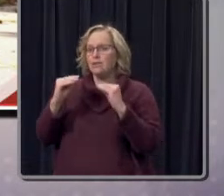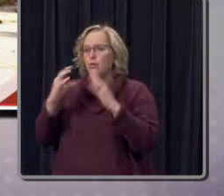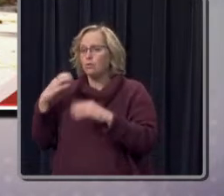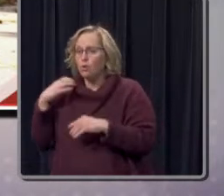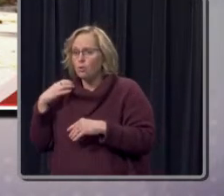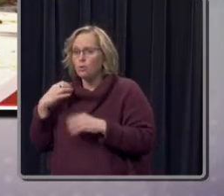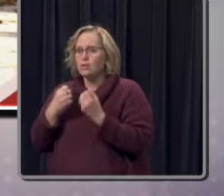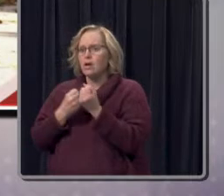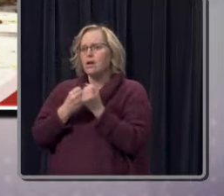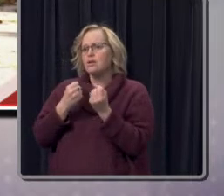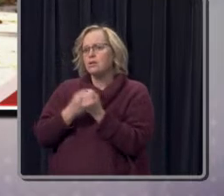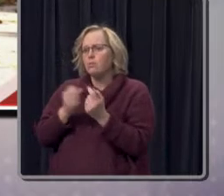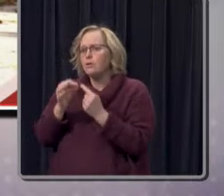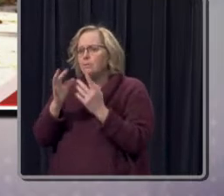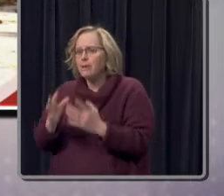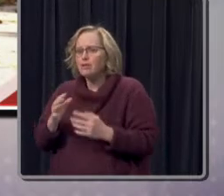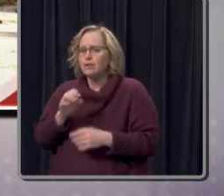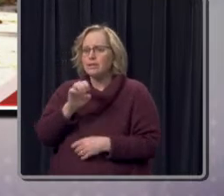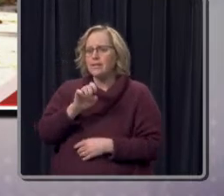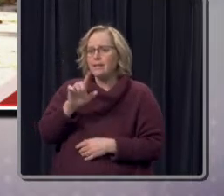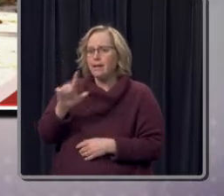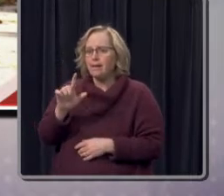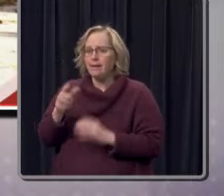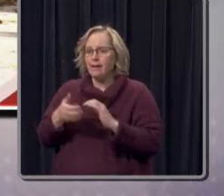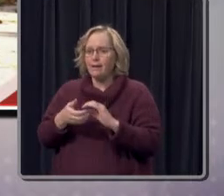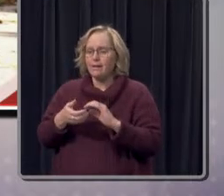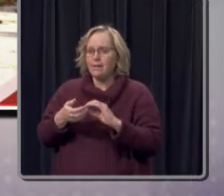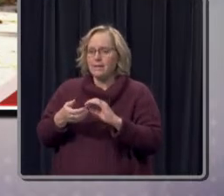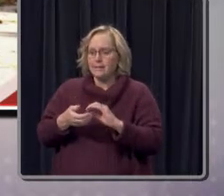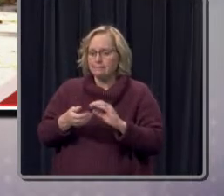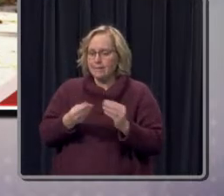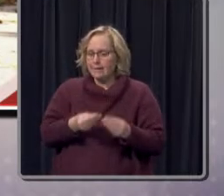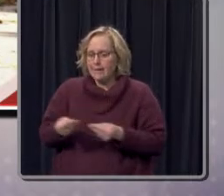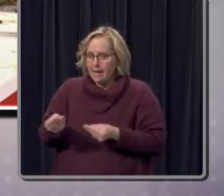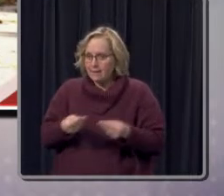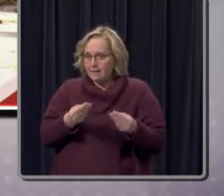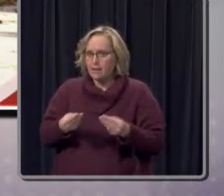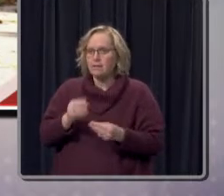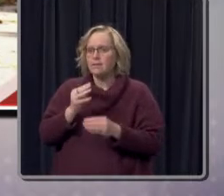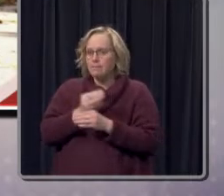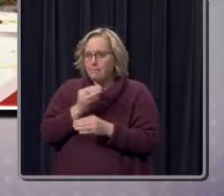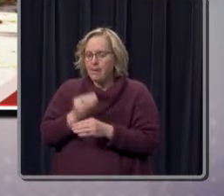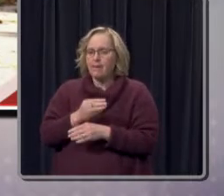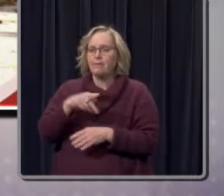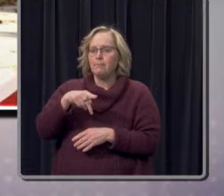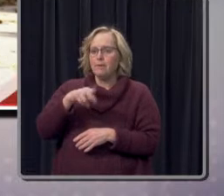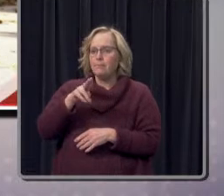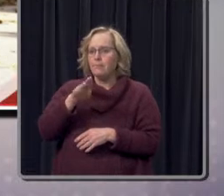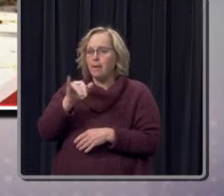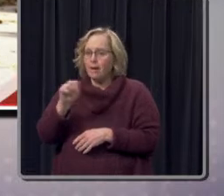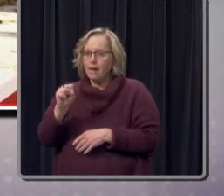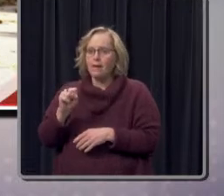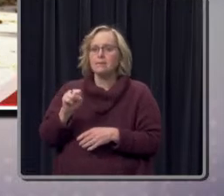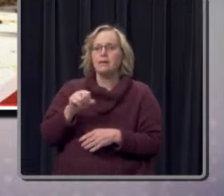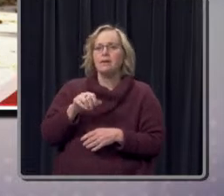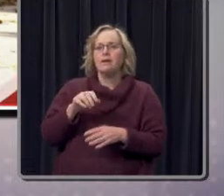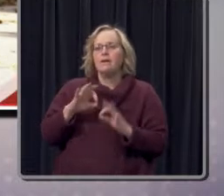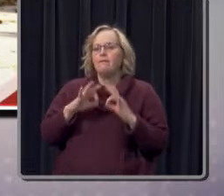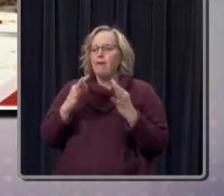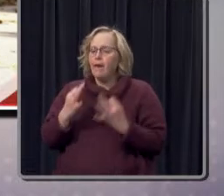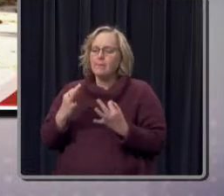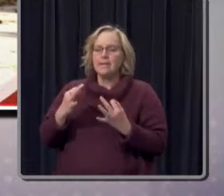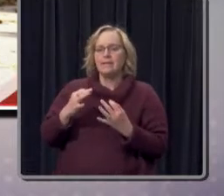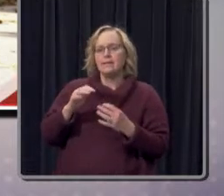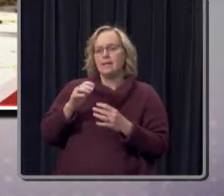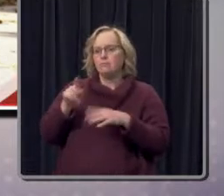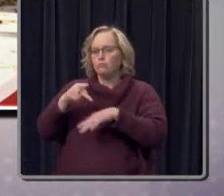specialists, PBIS coaches, ELL liaisons, our administrative teams, and of course, families and communities all working together to make this happen for our kids. I'll